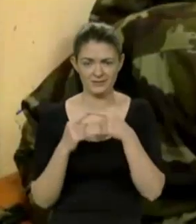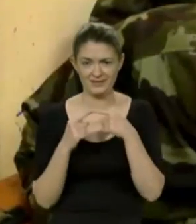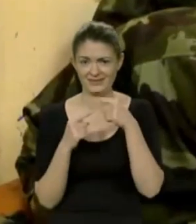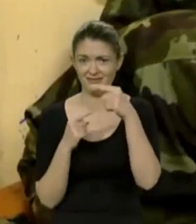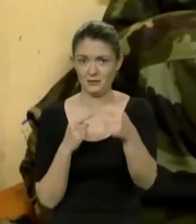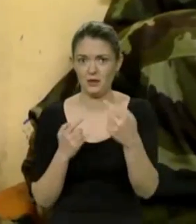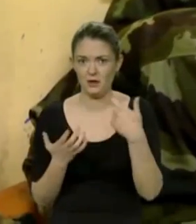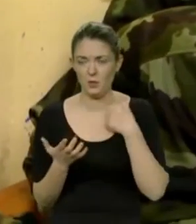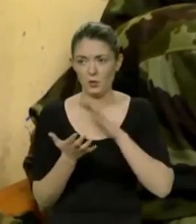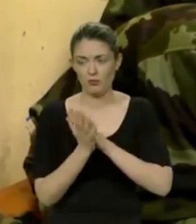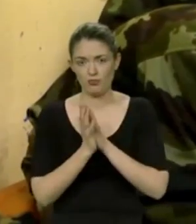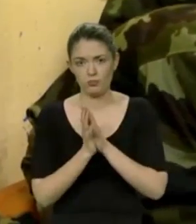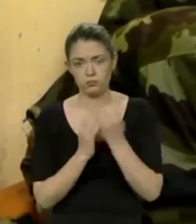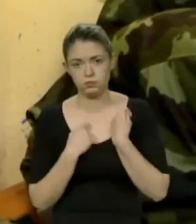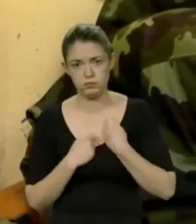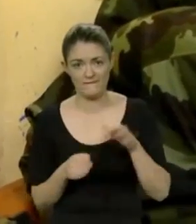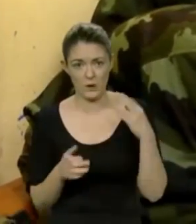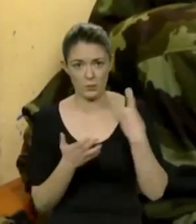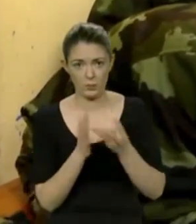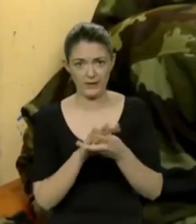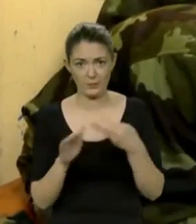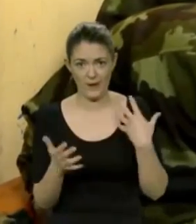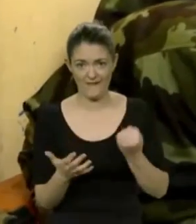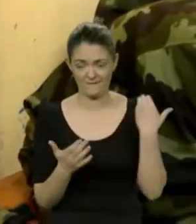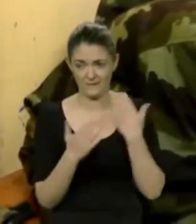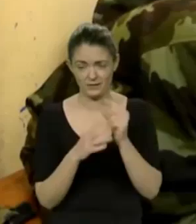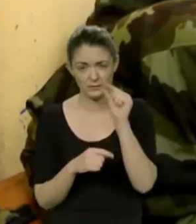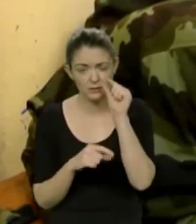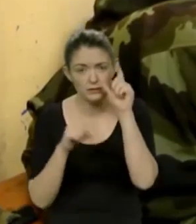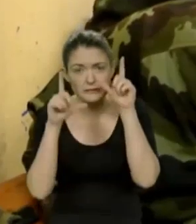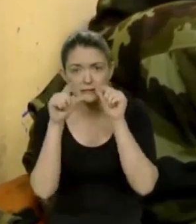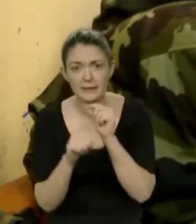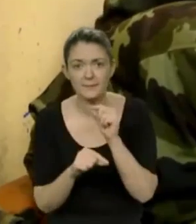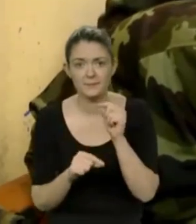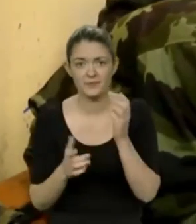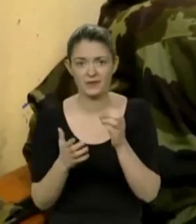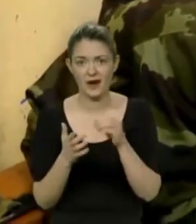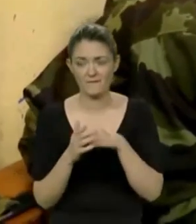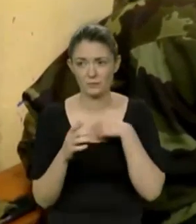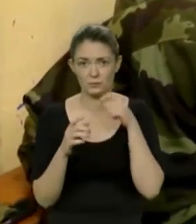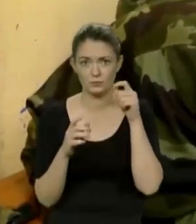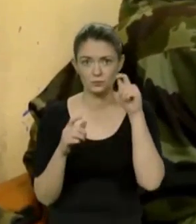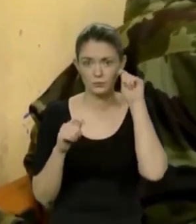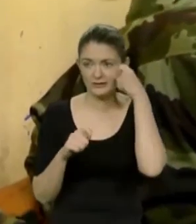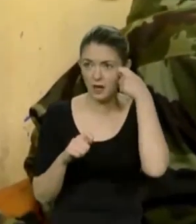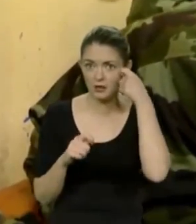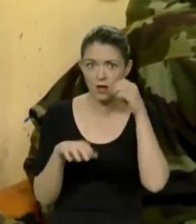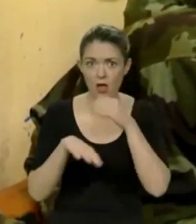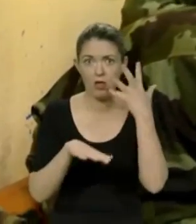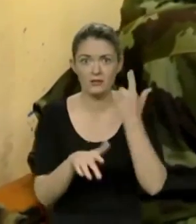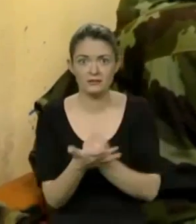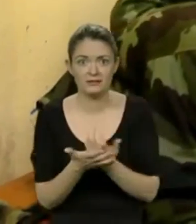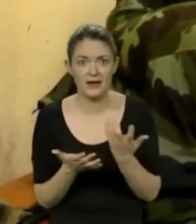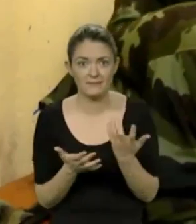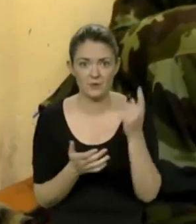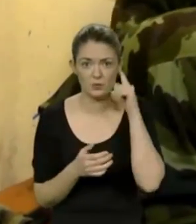is. We're all wrecked from the week that we're after having such little sleep and having to be switched on all the time. But we know this is the last hurdle, and every step